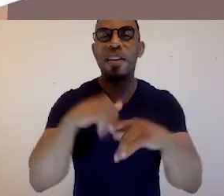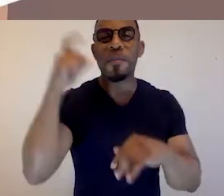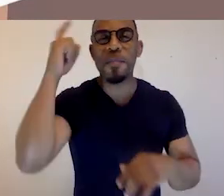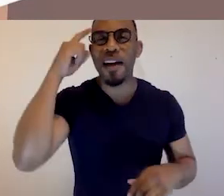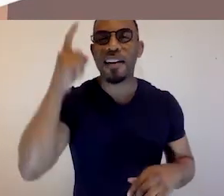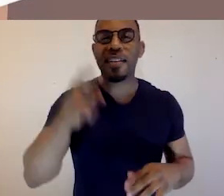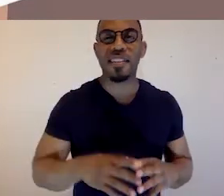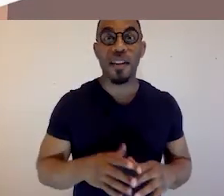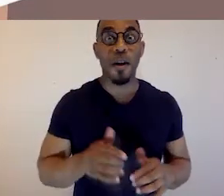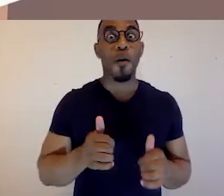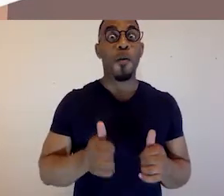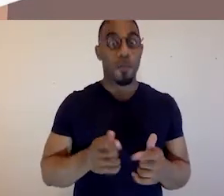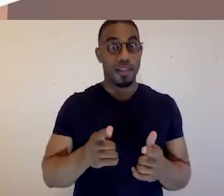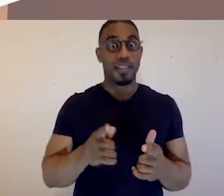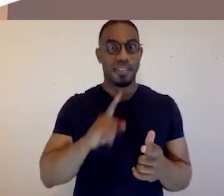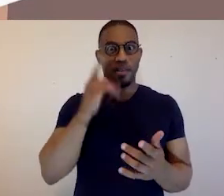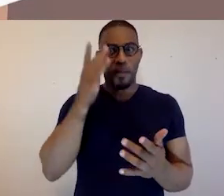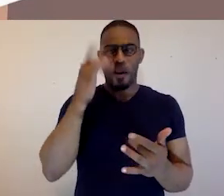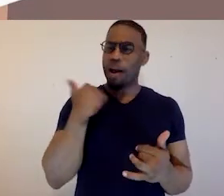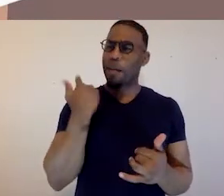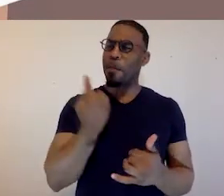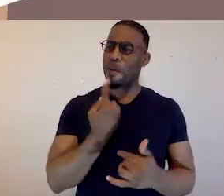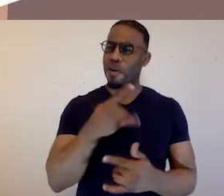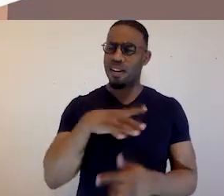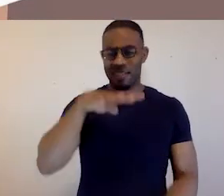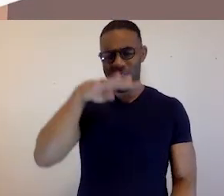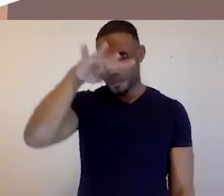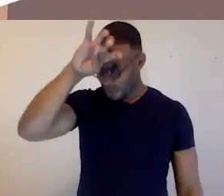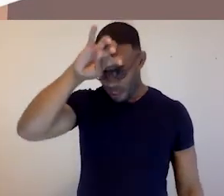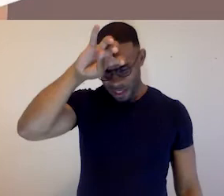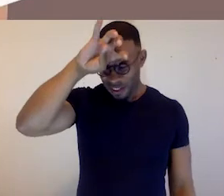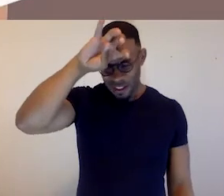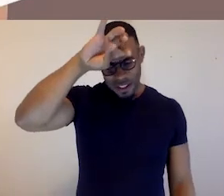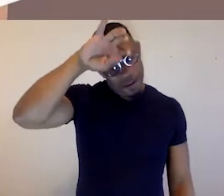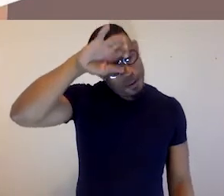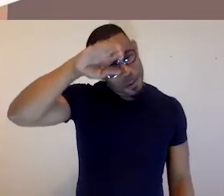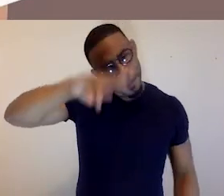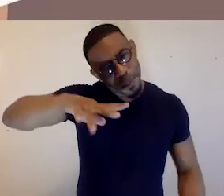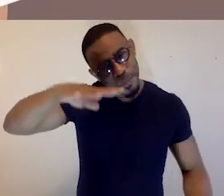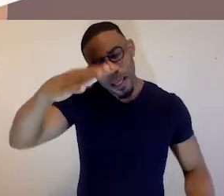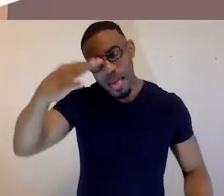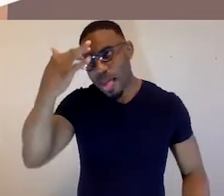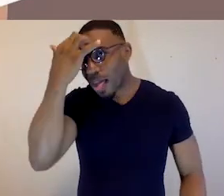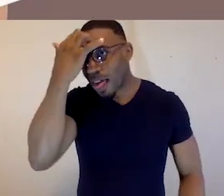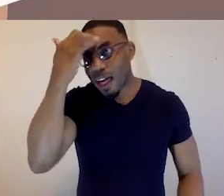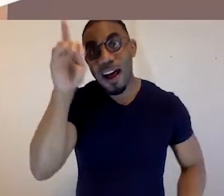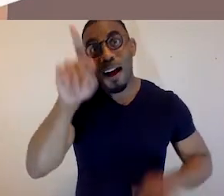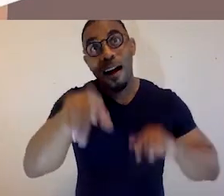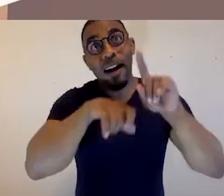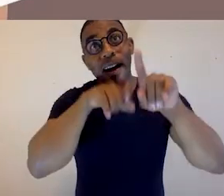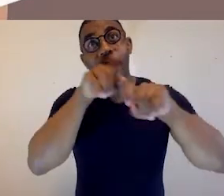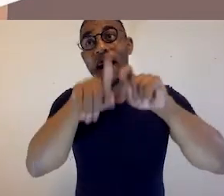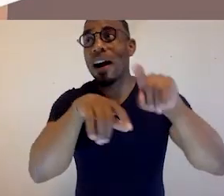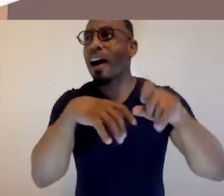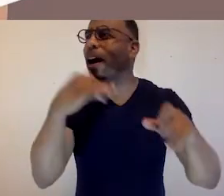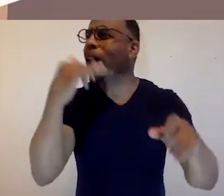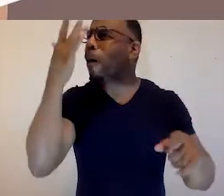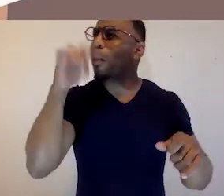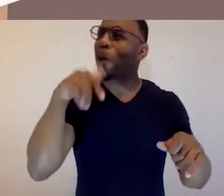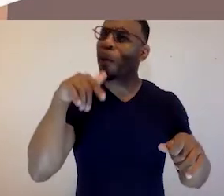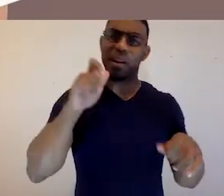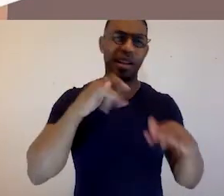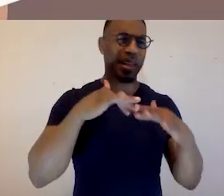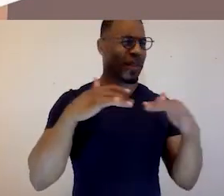mind, which is why I'm always baffled when people naively ask, why do we